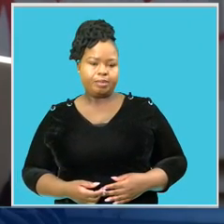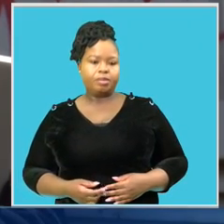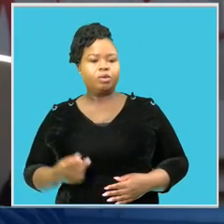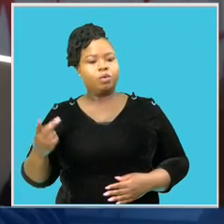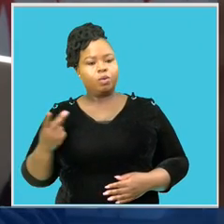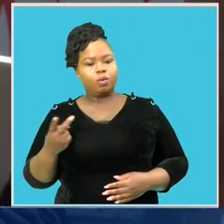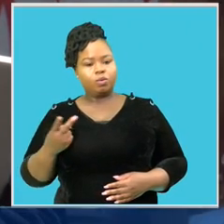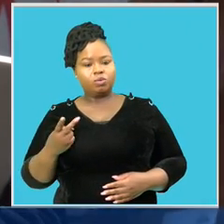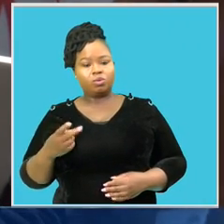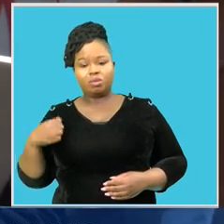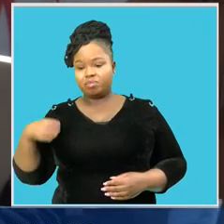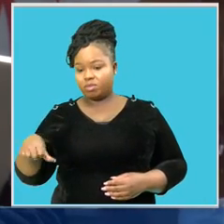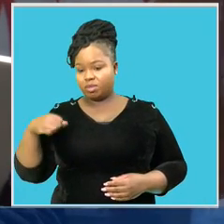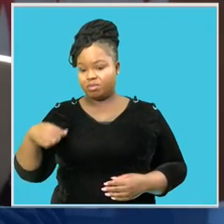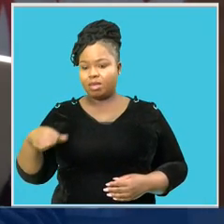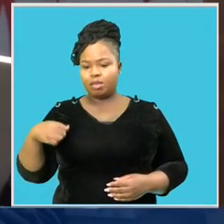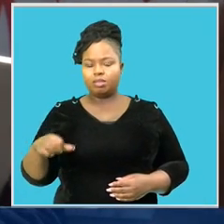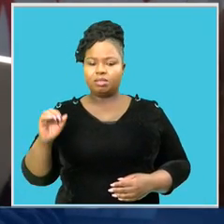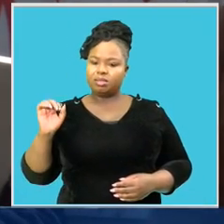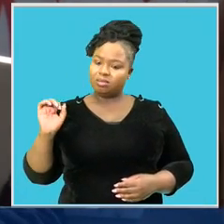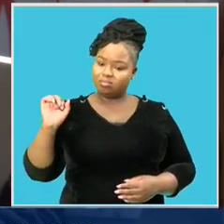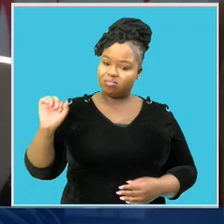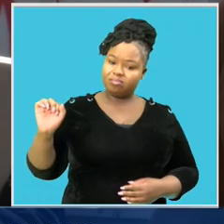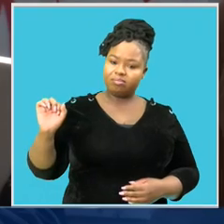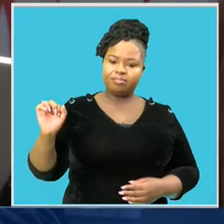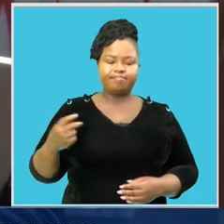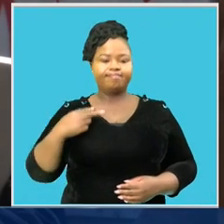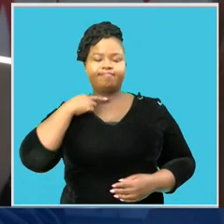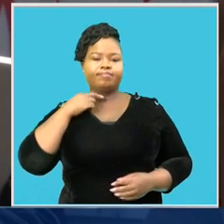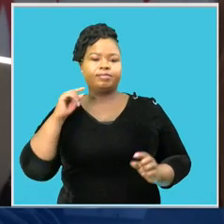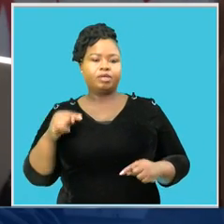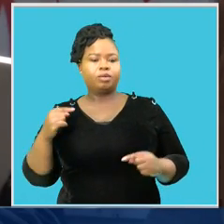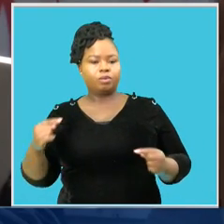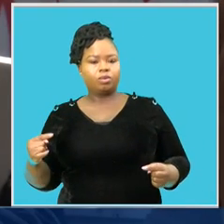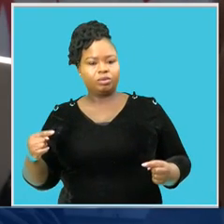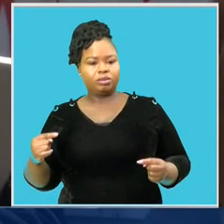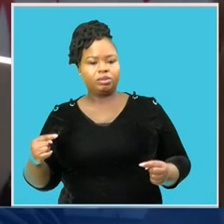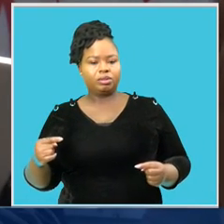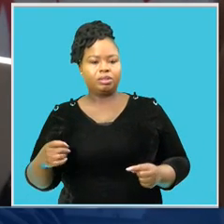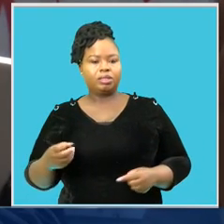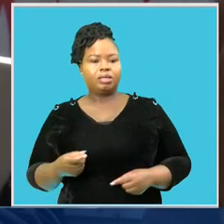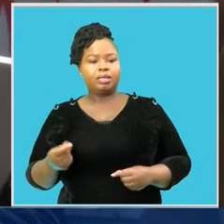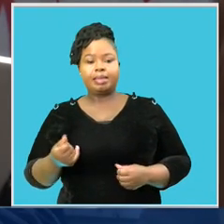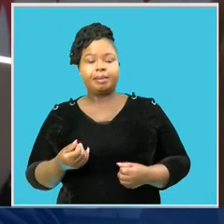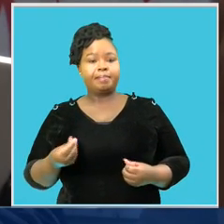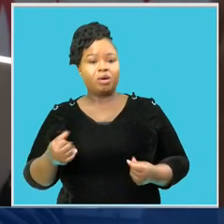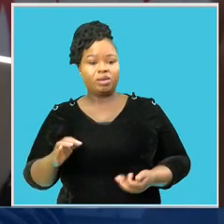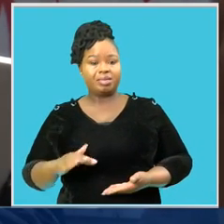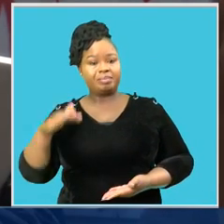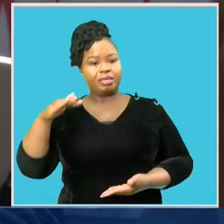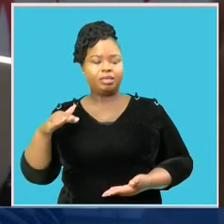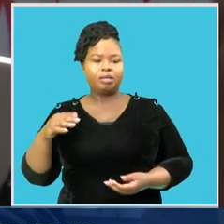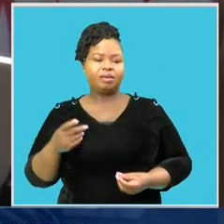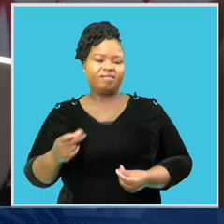with the side of the municipality where they are unable to allocate the big amounts quickly. So as